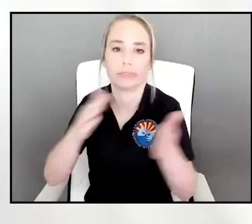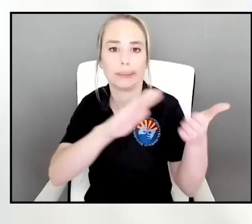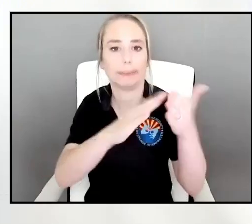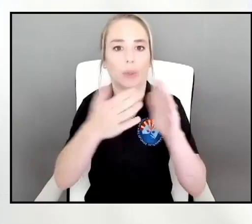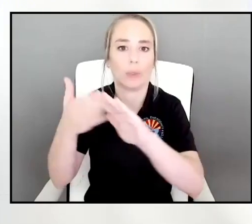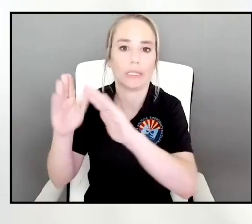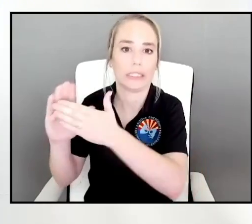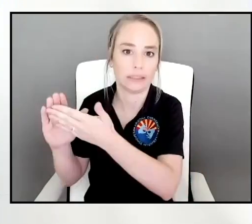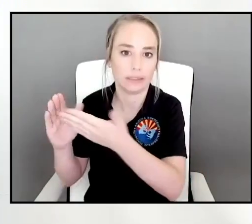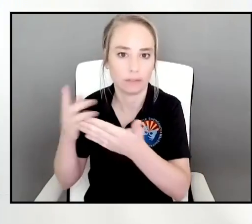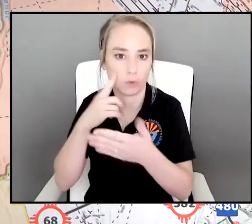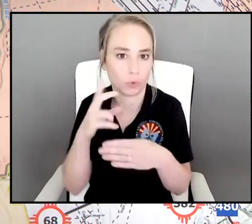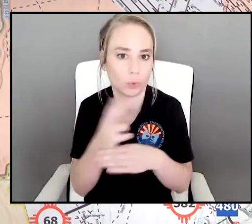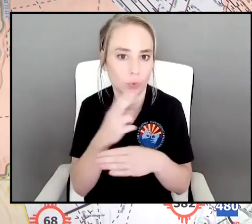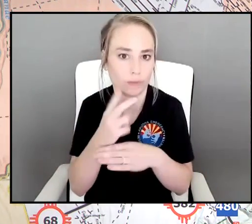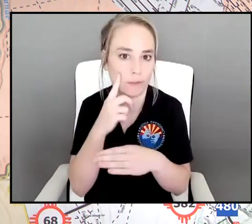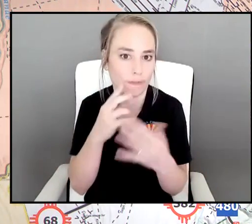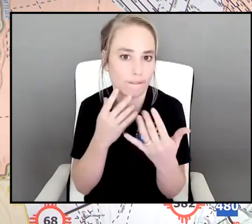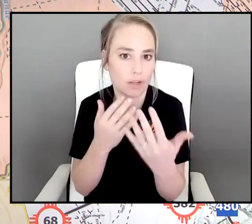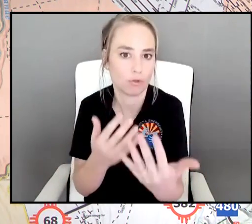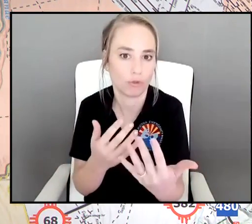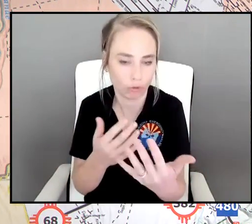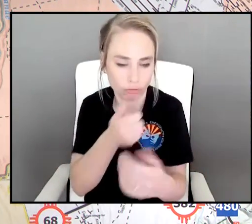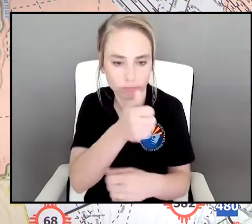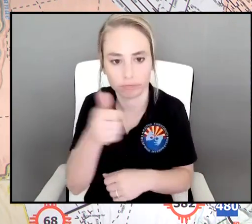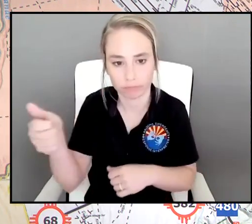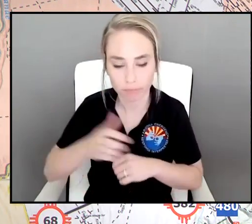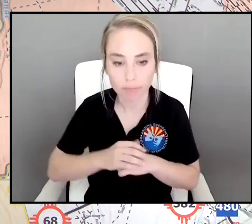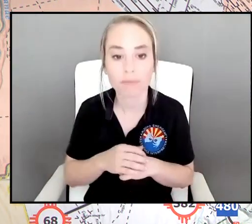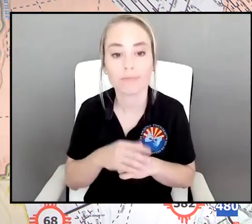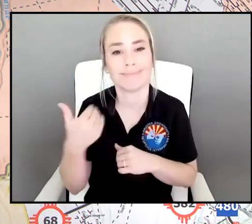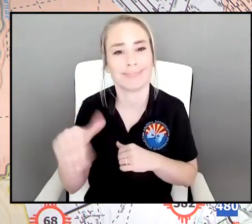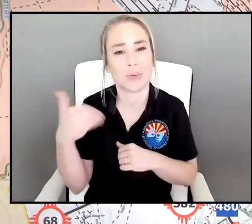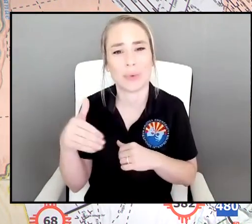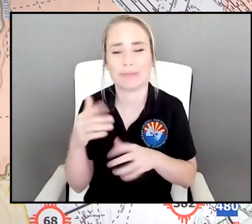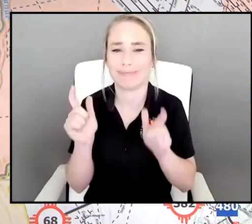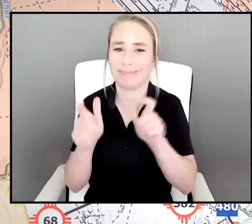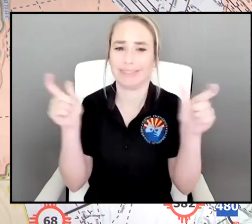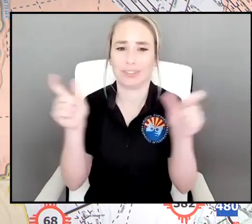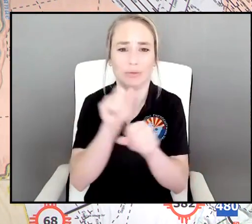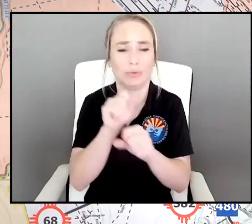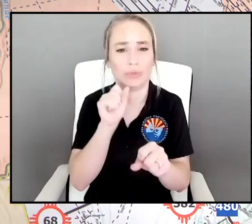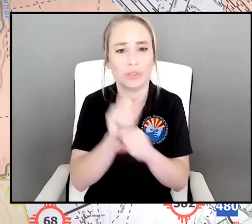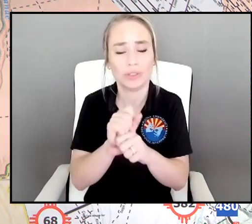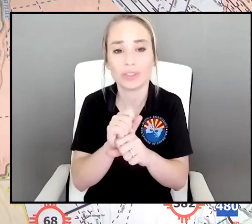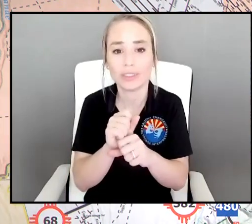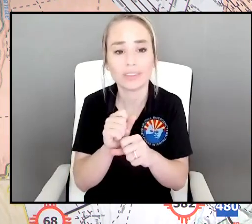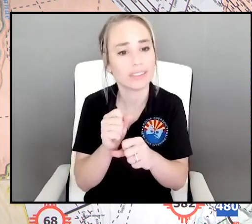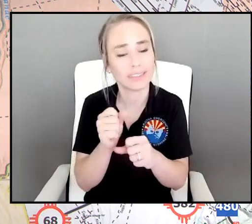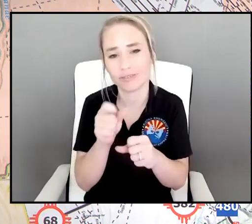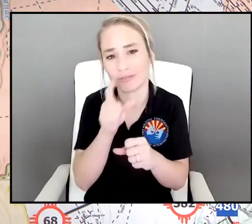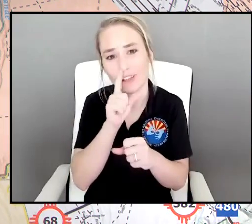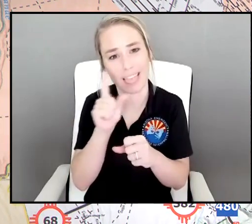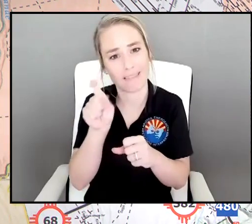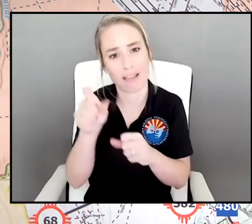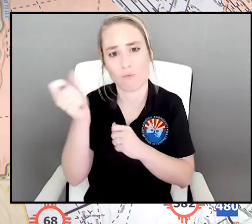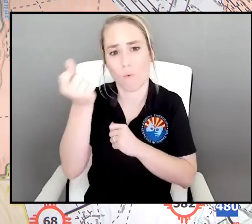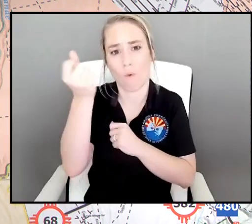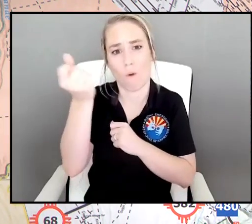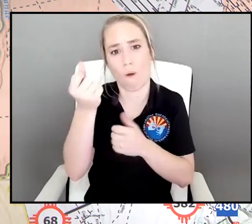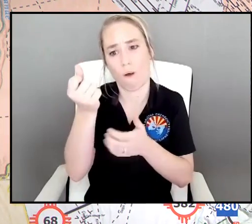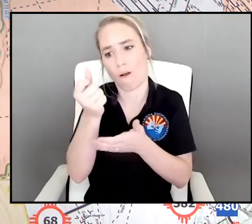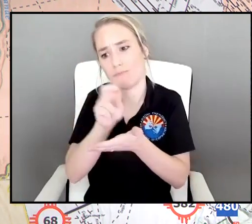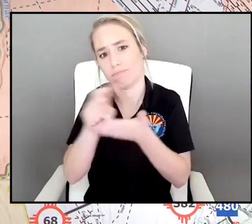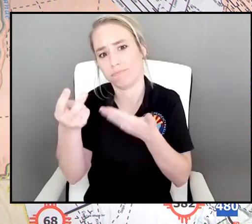plan is. That's going to be a pretty big operation. Won't be able to start for probably a couple weeks, but got about